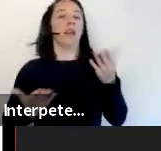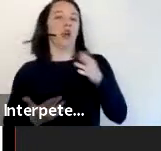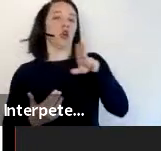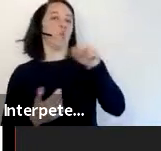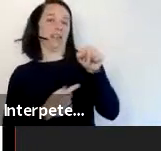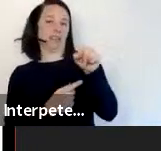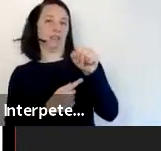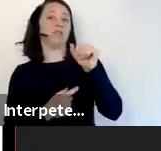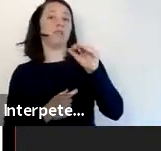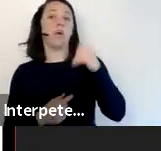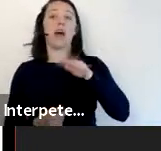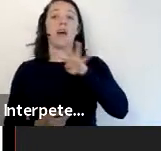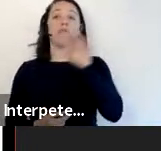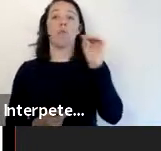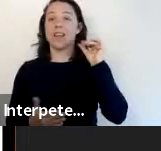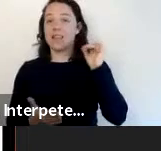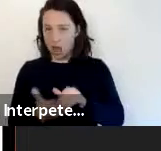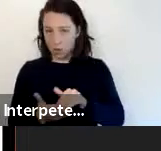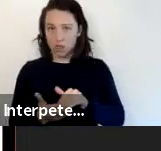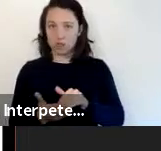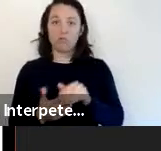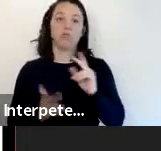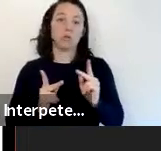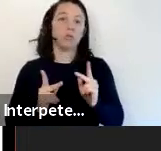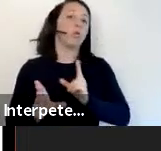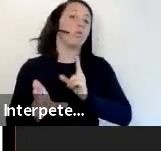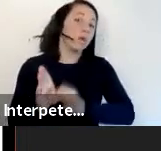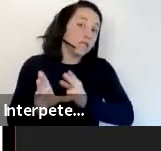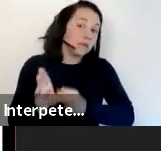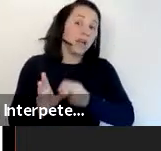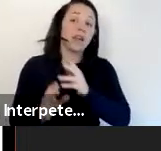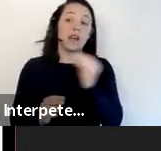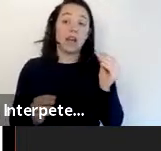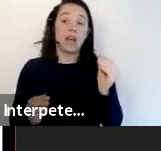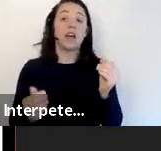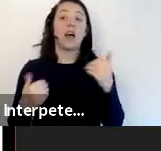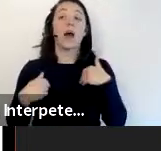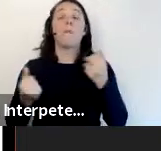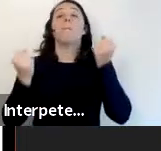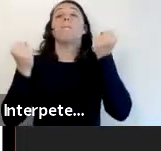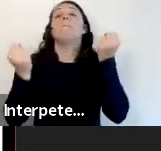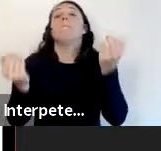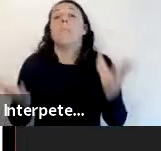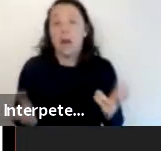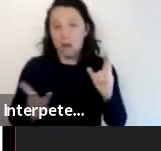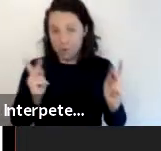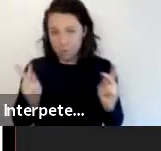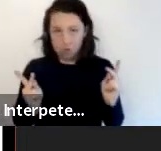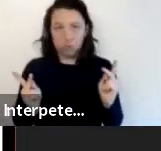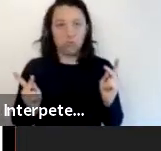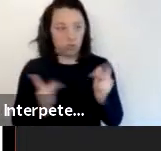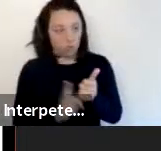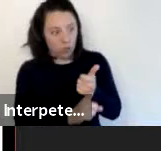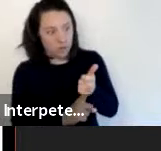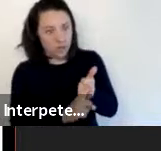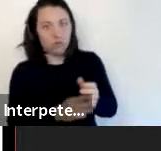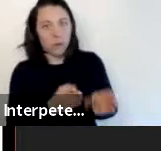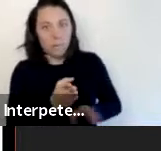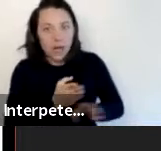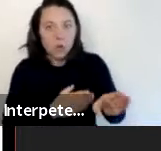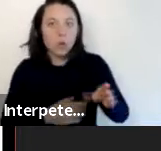40,000 participants, and they had a lot of people who identified as